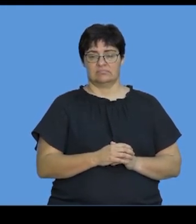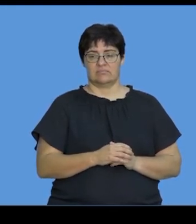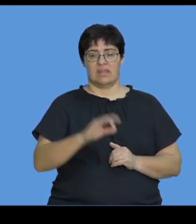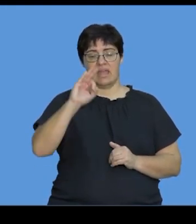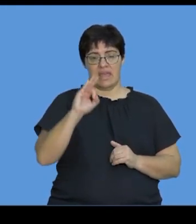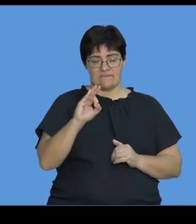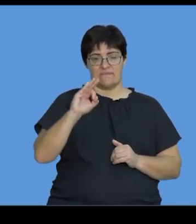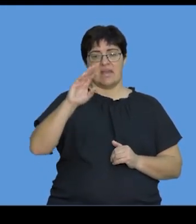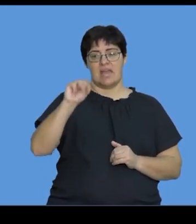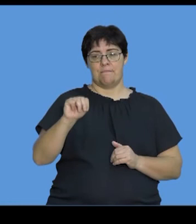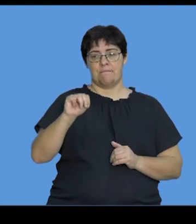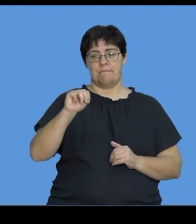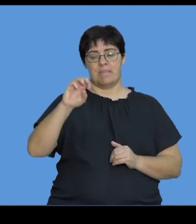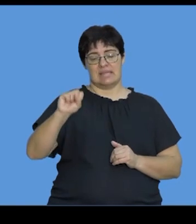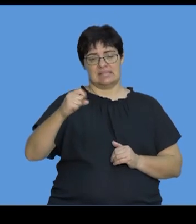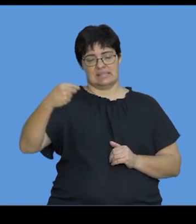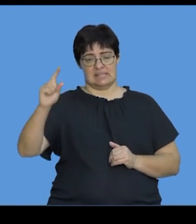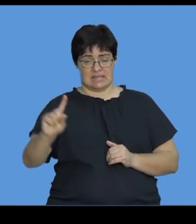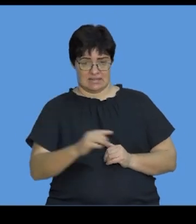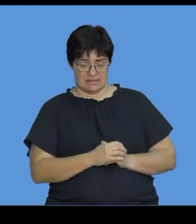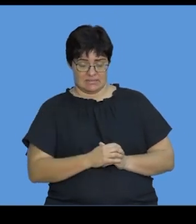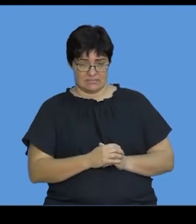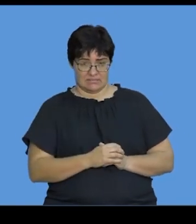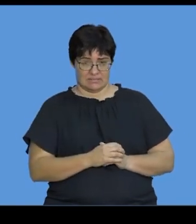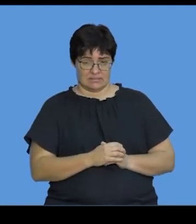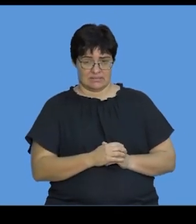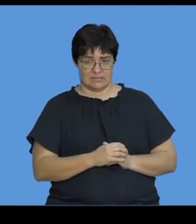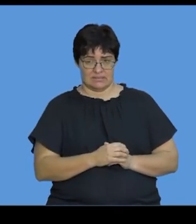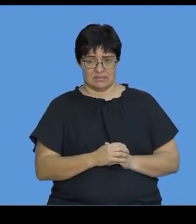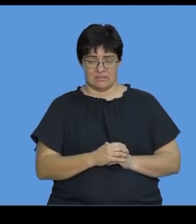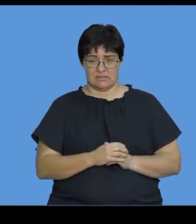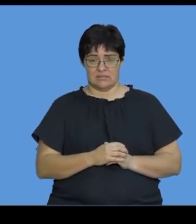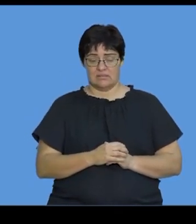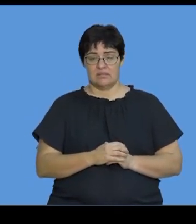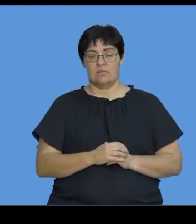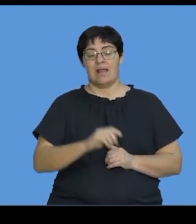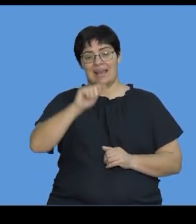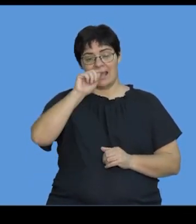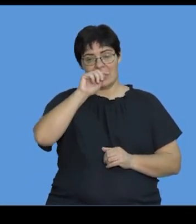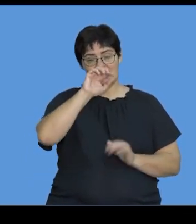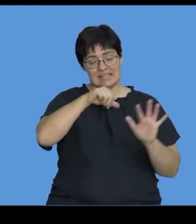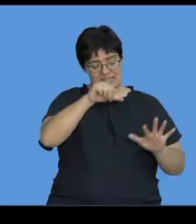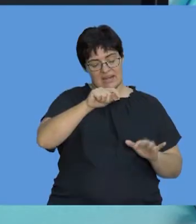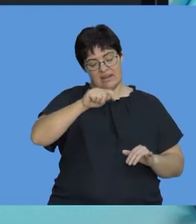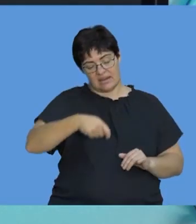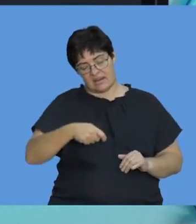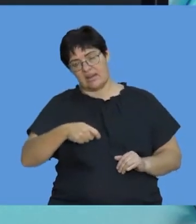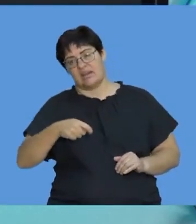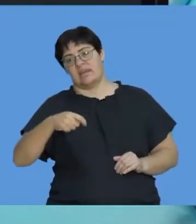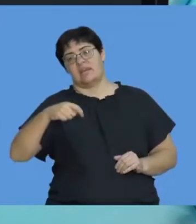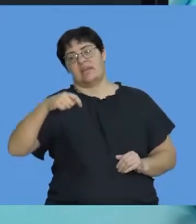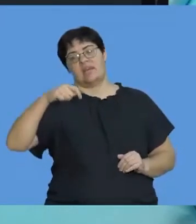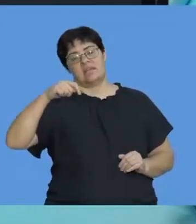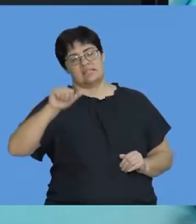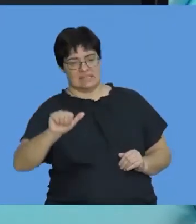All right, remember, we always round off to 2 decimal places at least. Okay, your